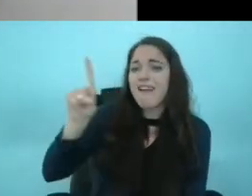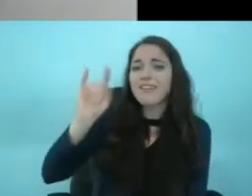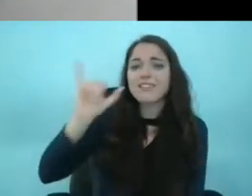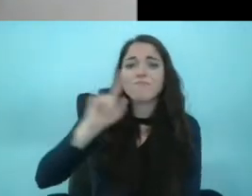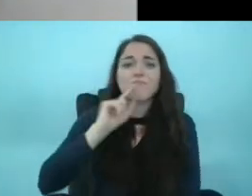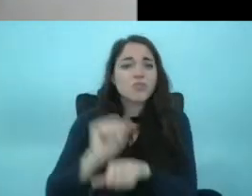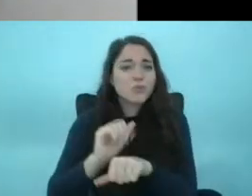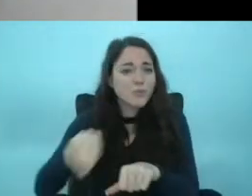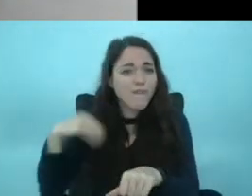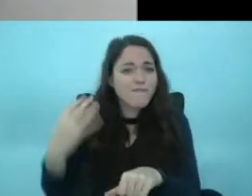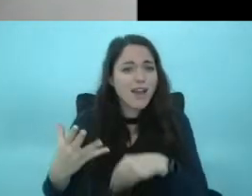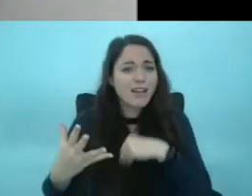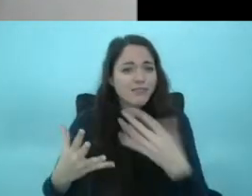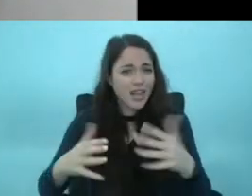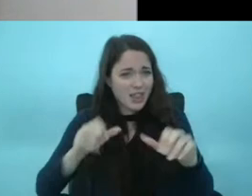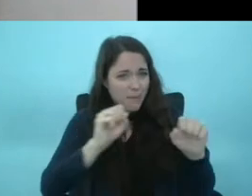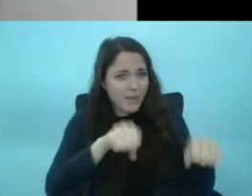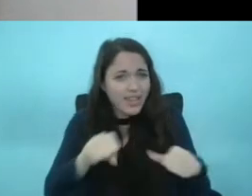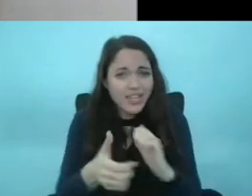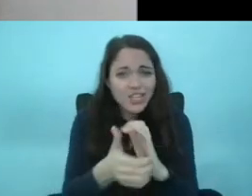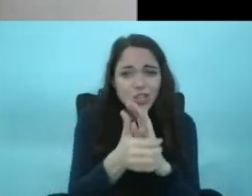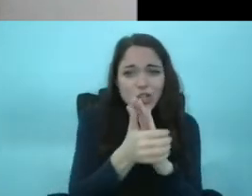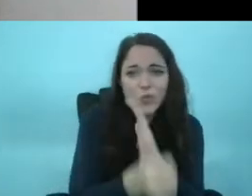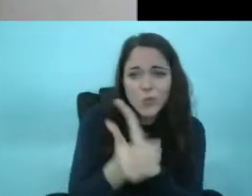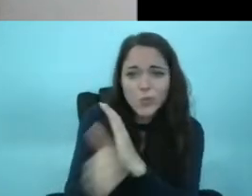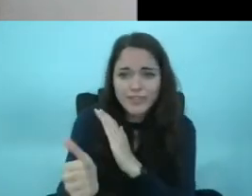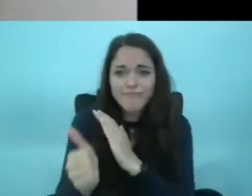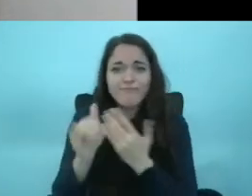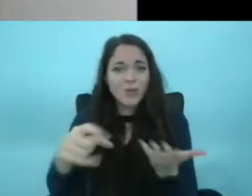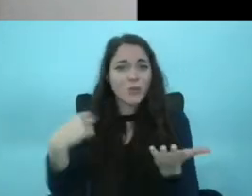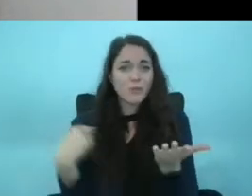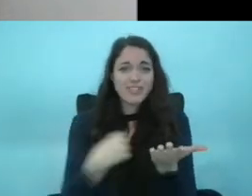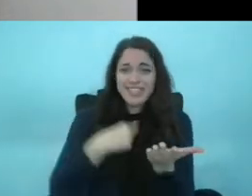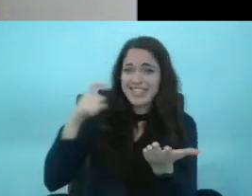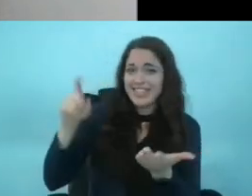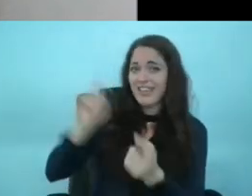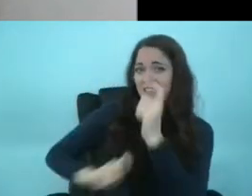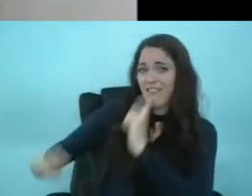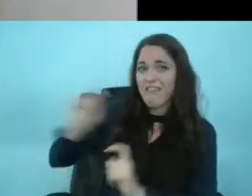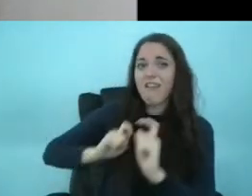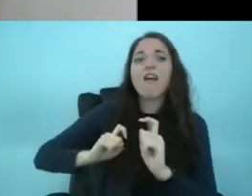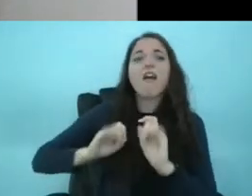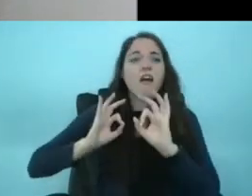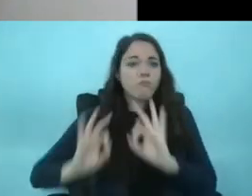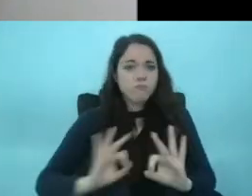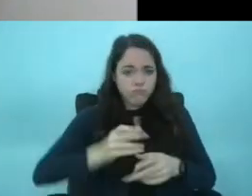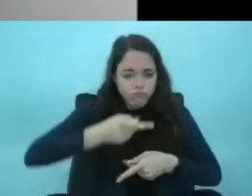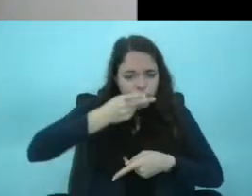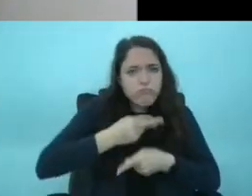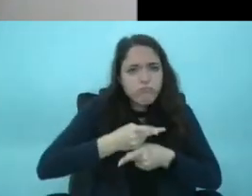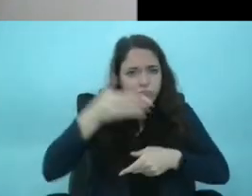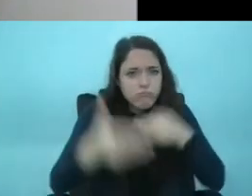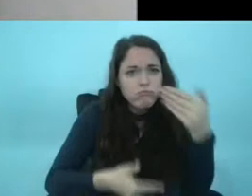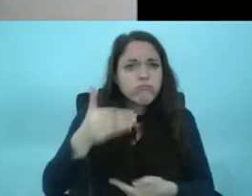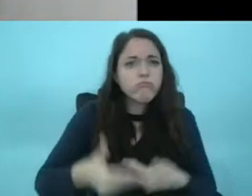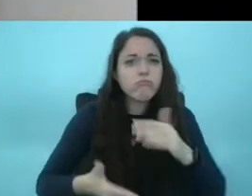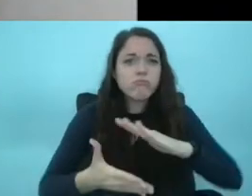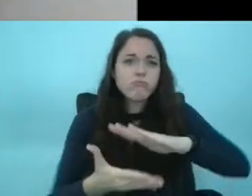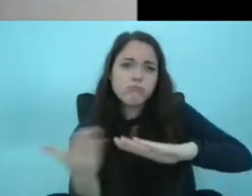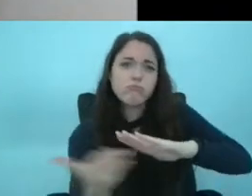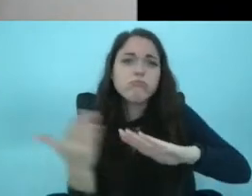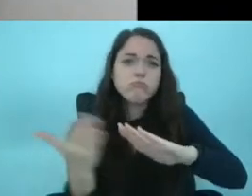I ask that you provide us tools, that you give us what we need to steward and